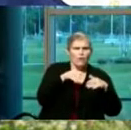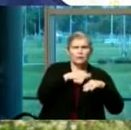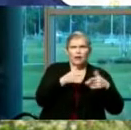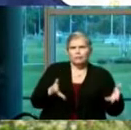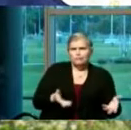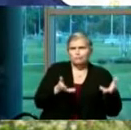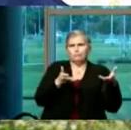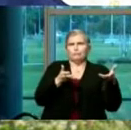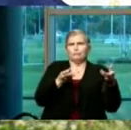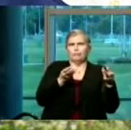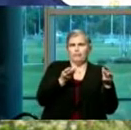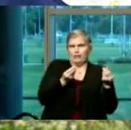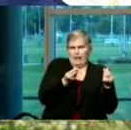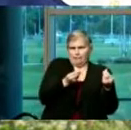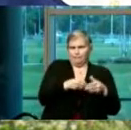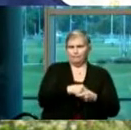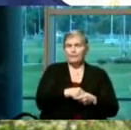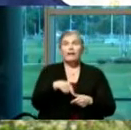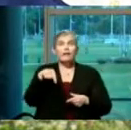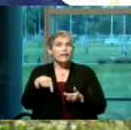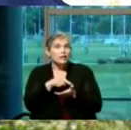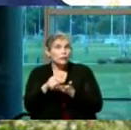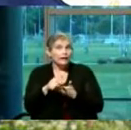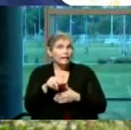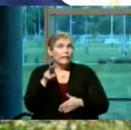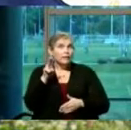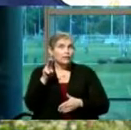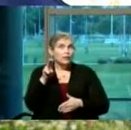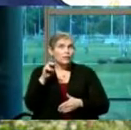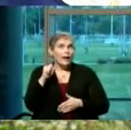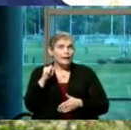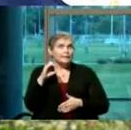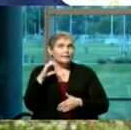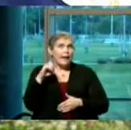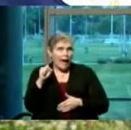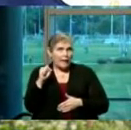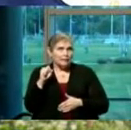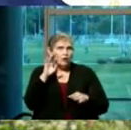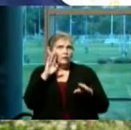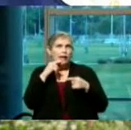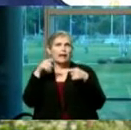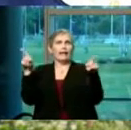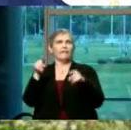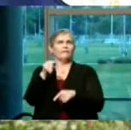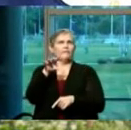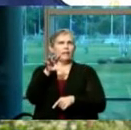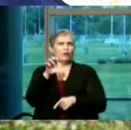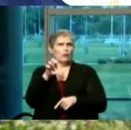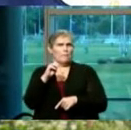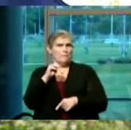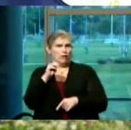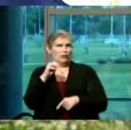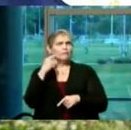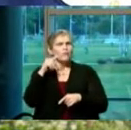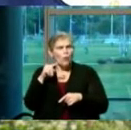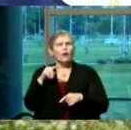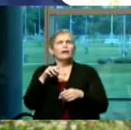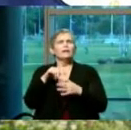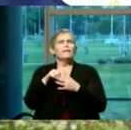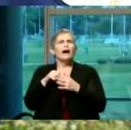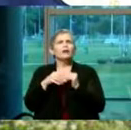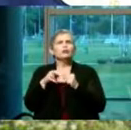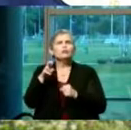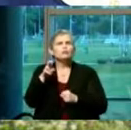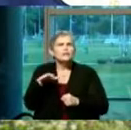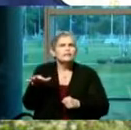just this week, NRCS announced another $75 million for 15 partner-led projects through the Regional